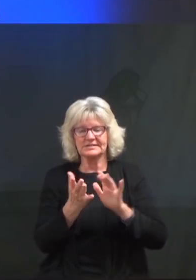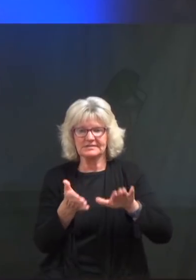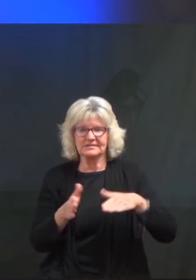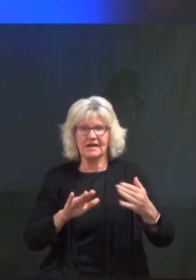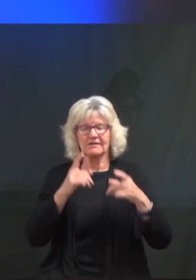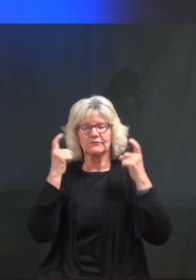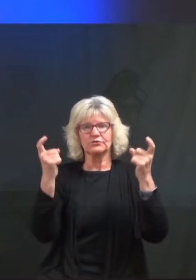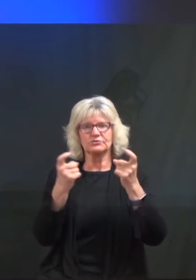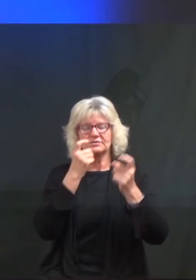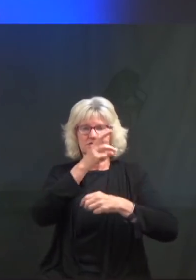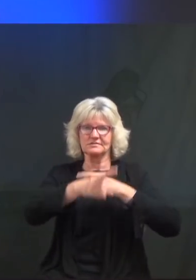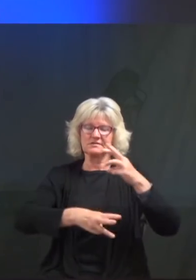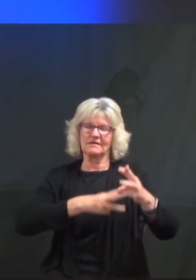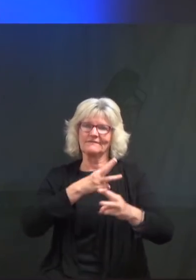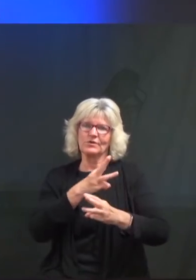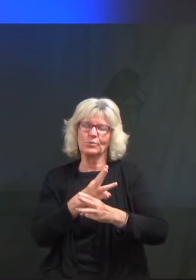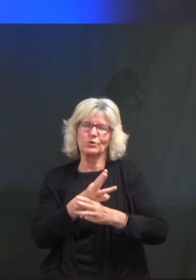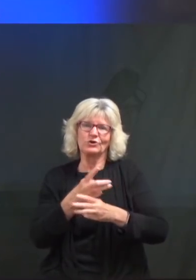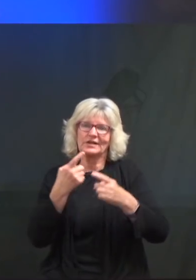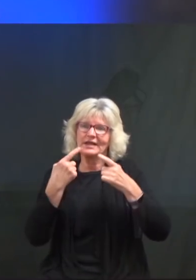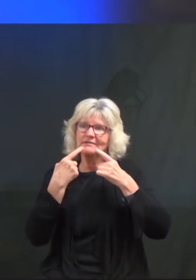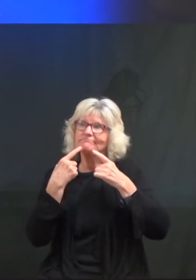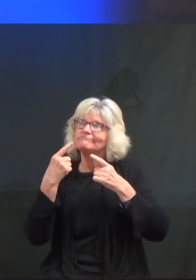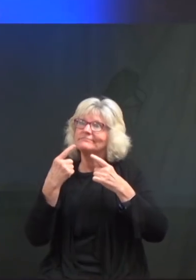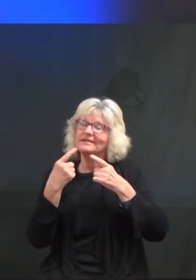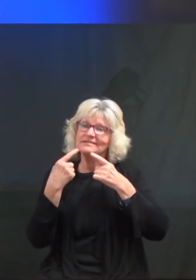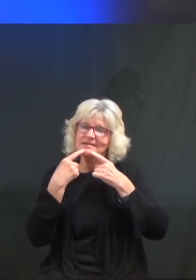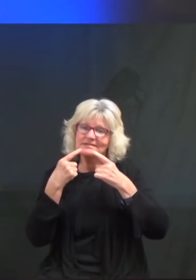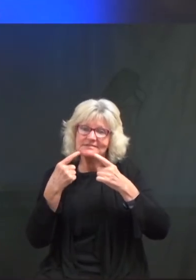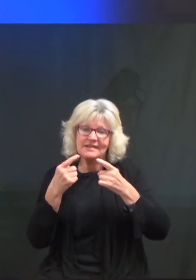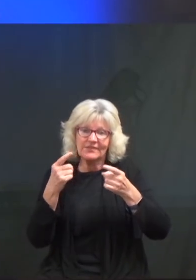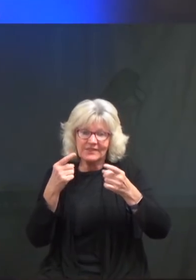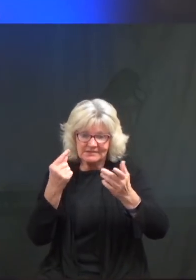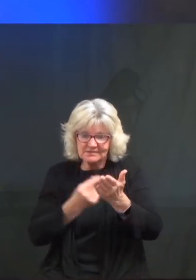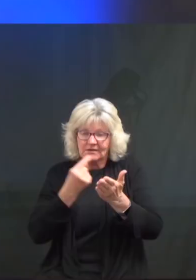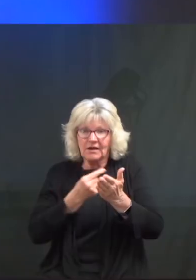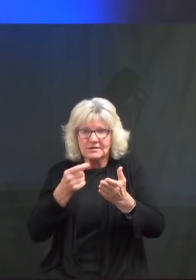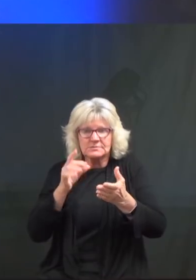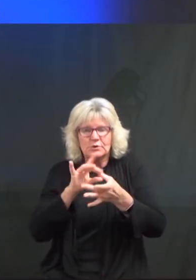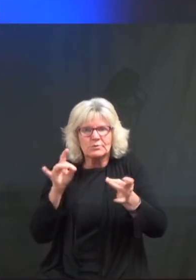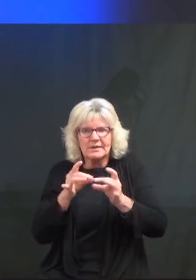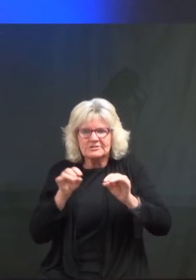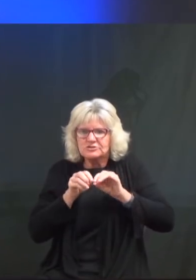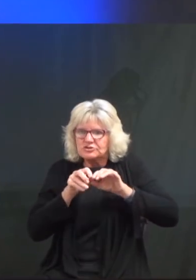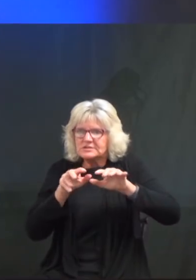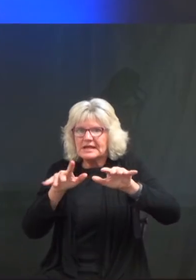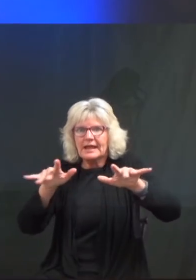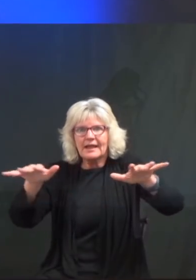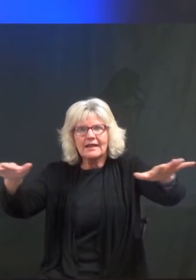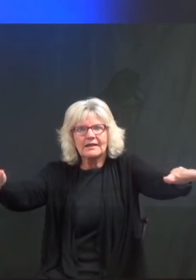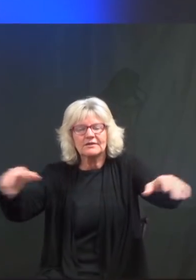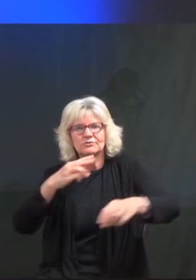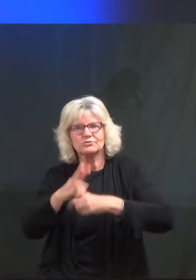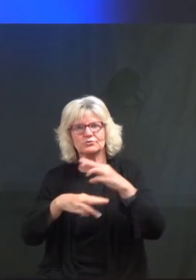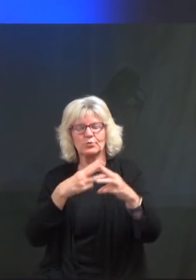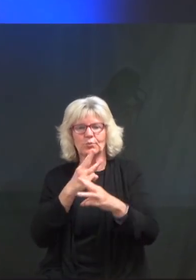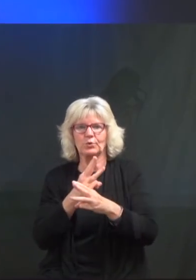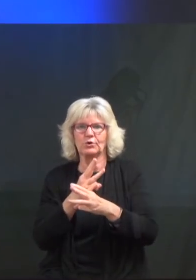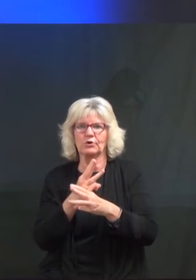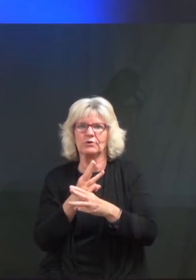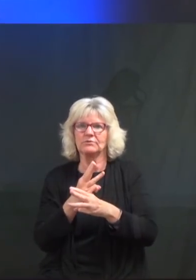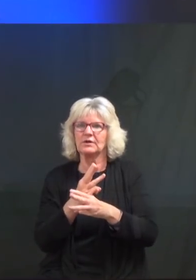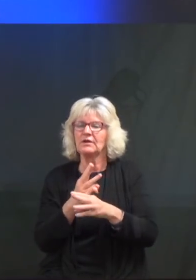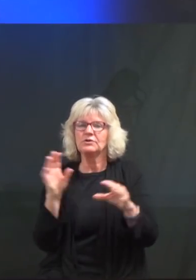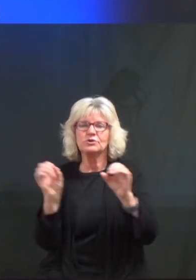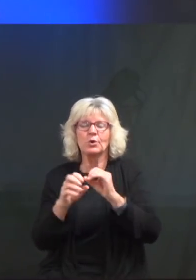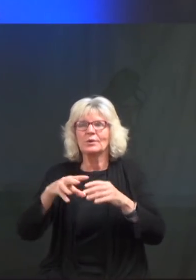he tells us, take this gospel message all over the world. No one is outside the reach of